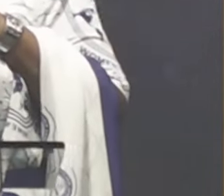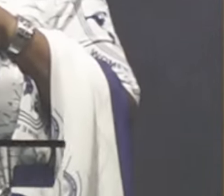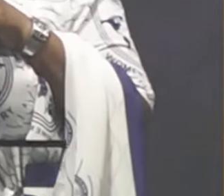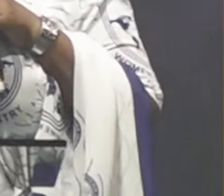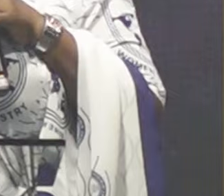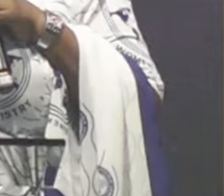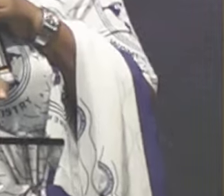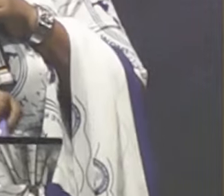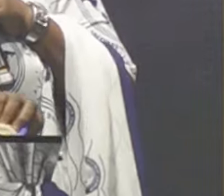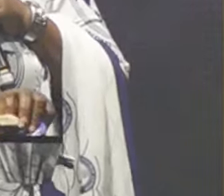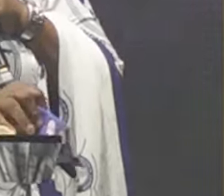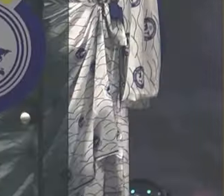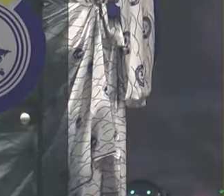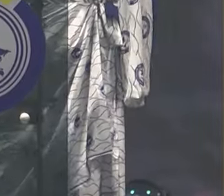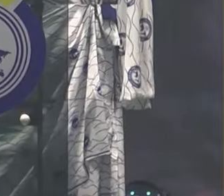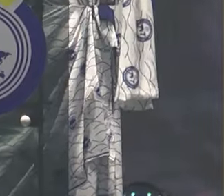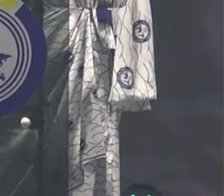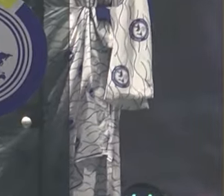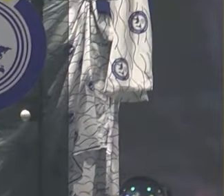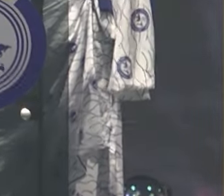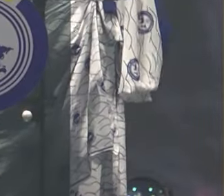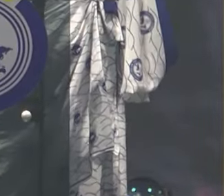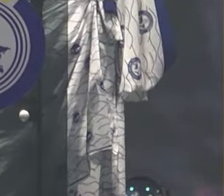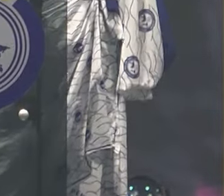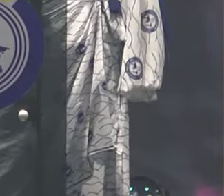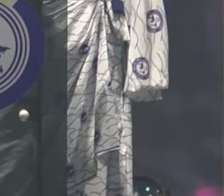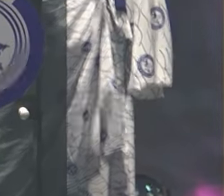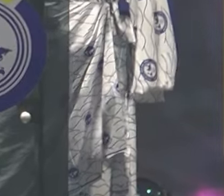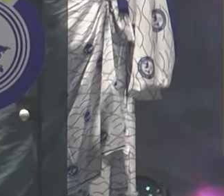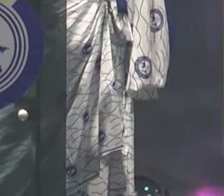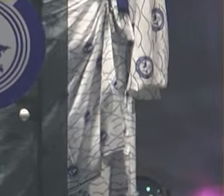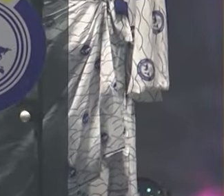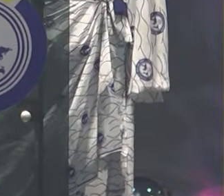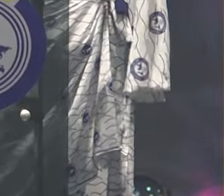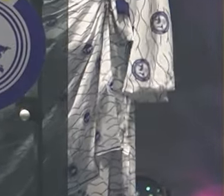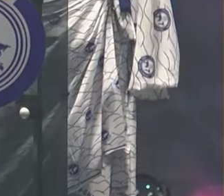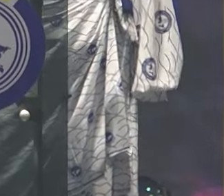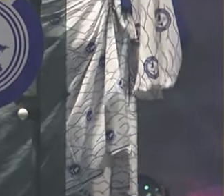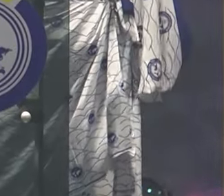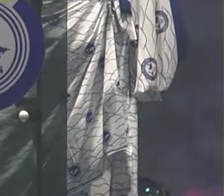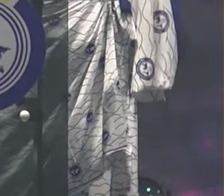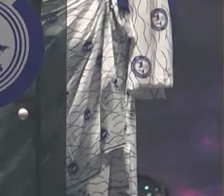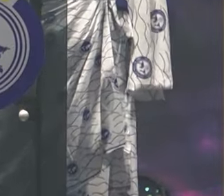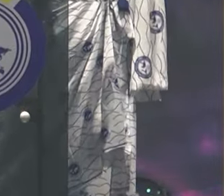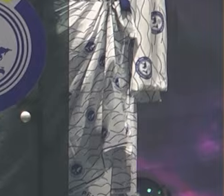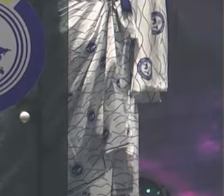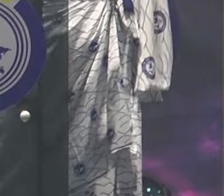God that went sour, through Jesus God is restoring that relationship.